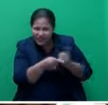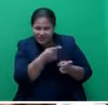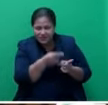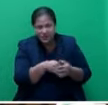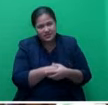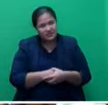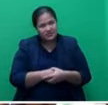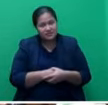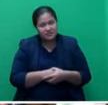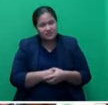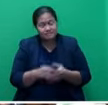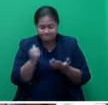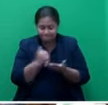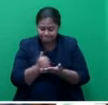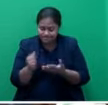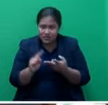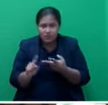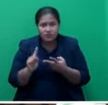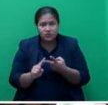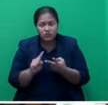sir. Number two, Mr. Speaker, sir,